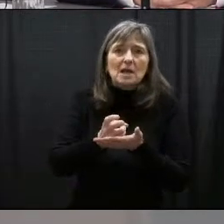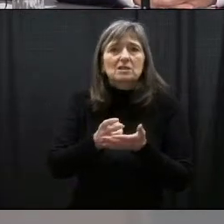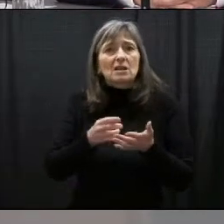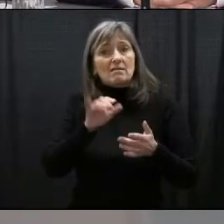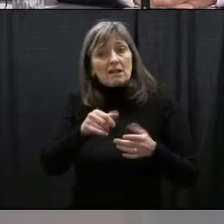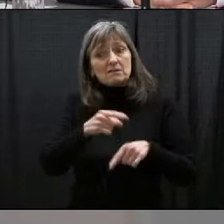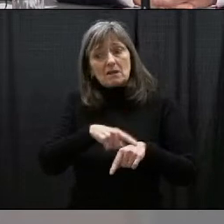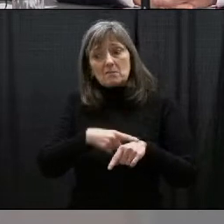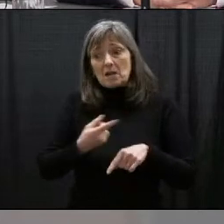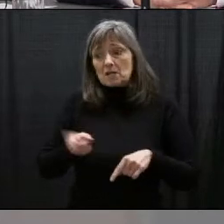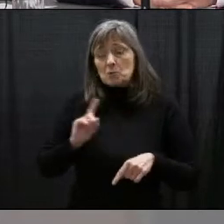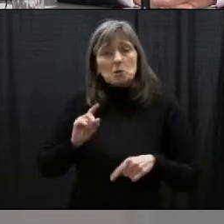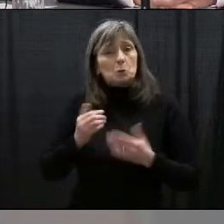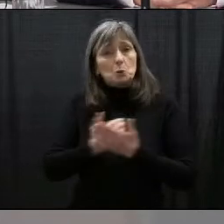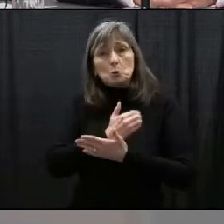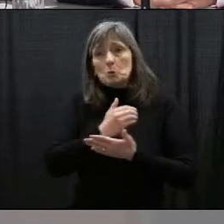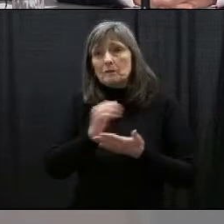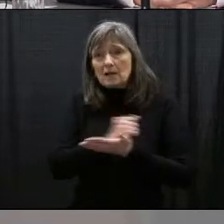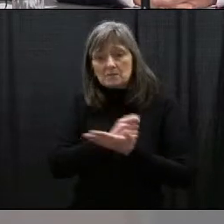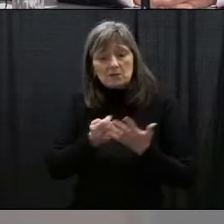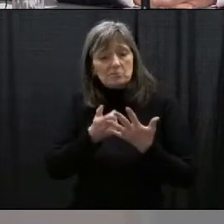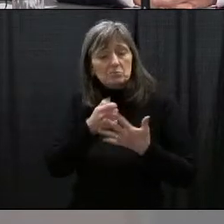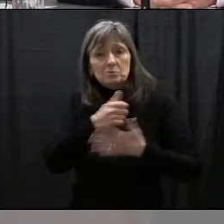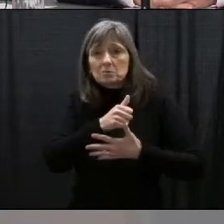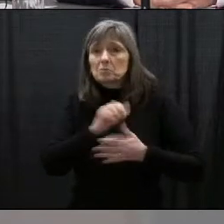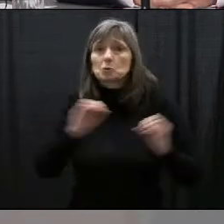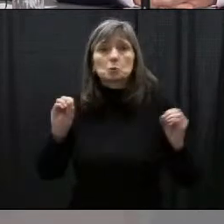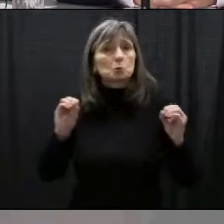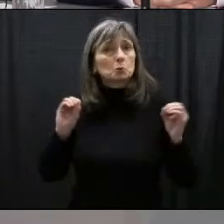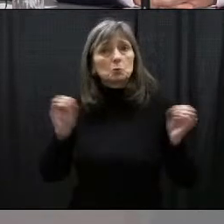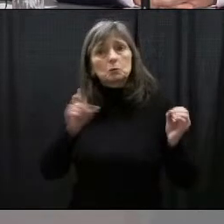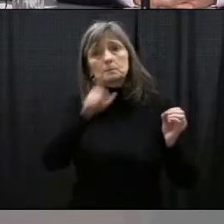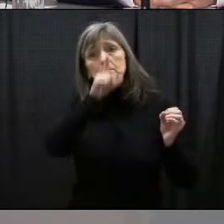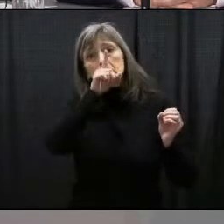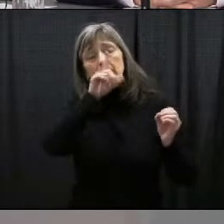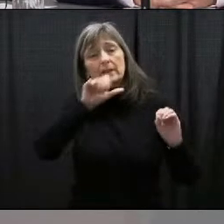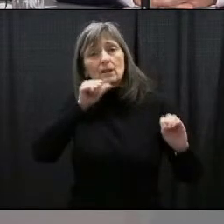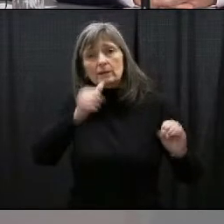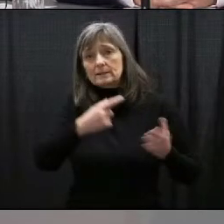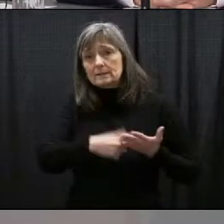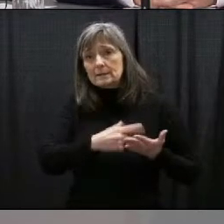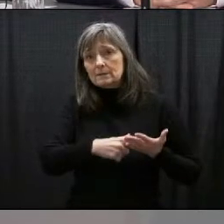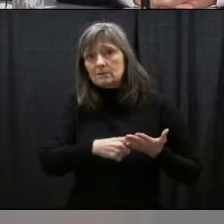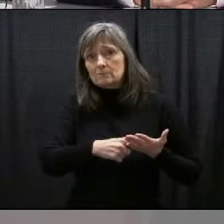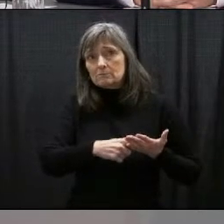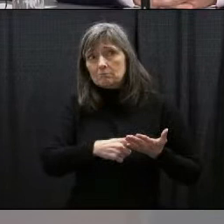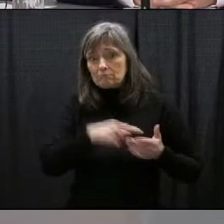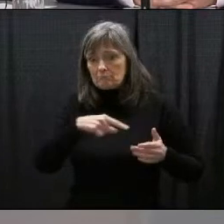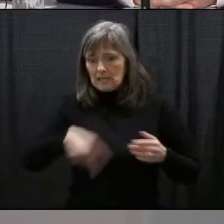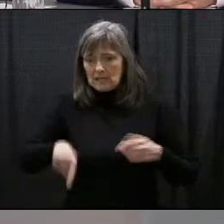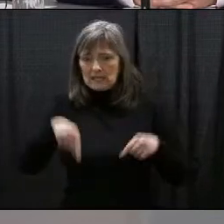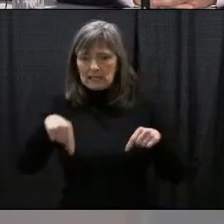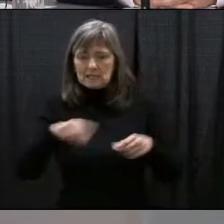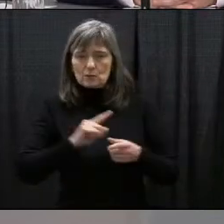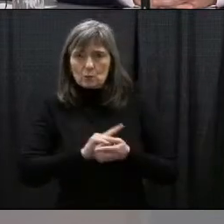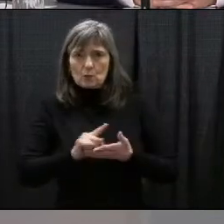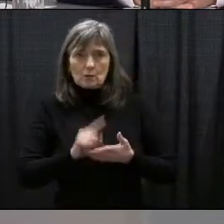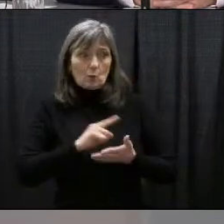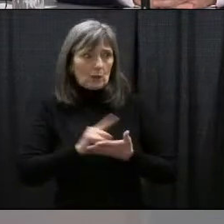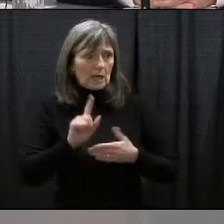wasn't looking at ending the Vax Pass and those sorts of mandates as of yet. This is quite a big